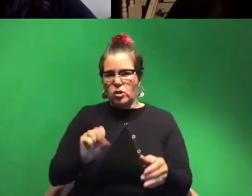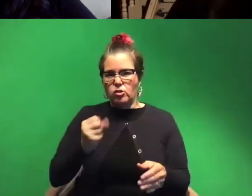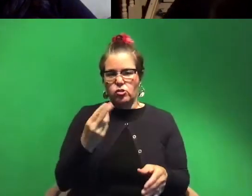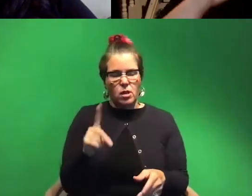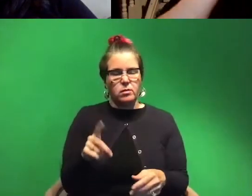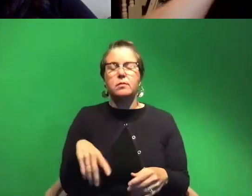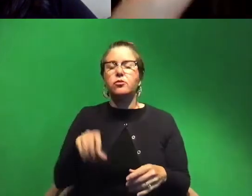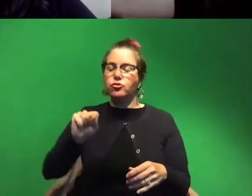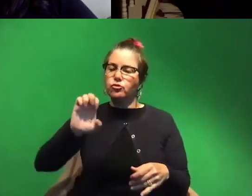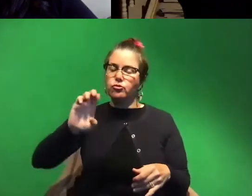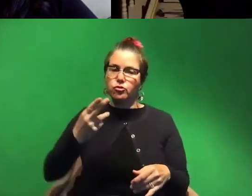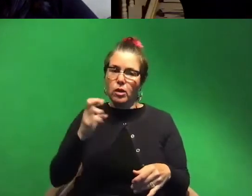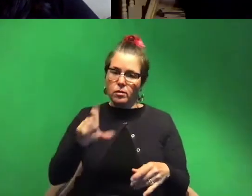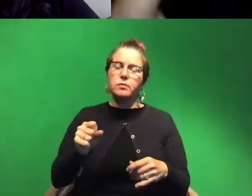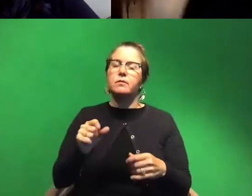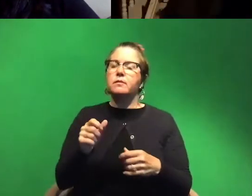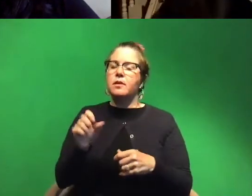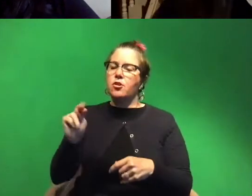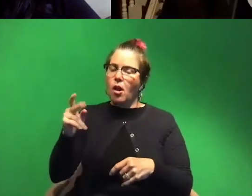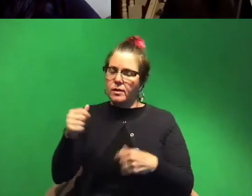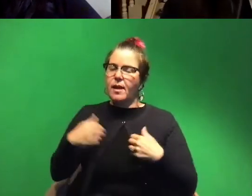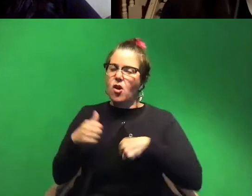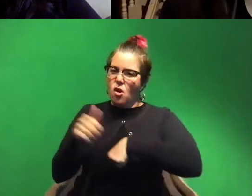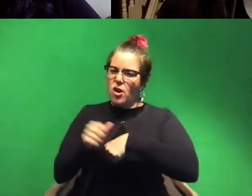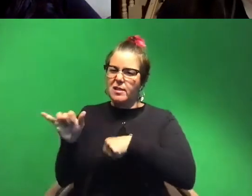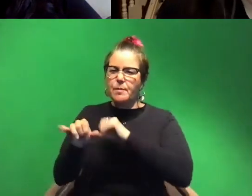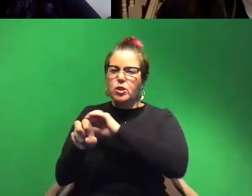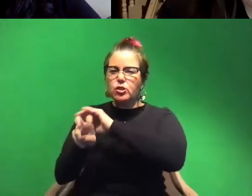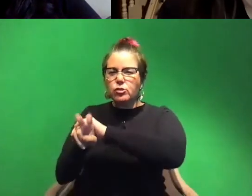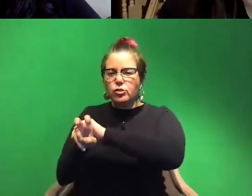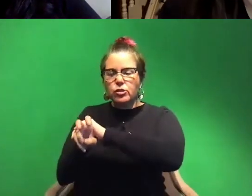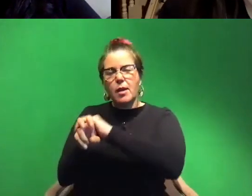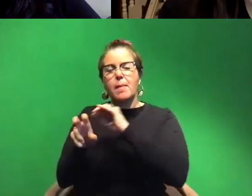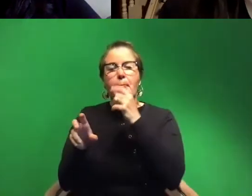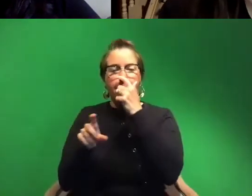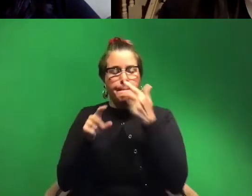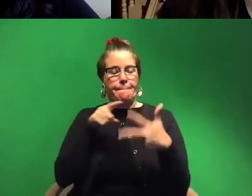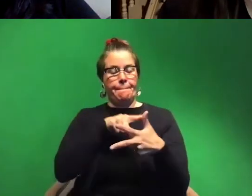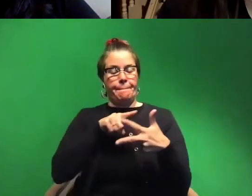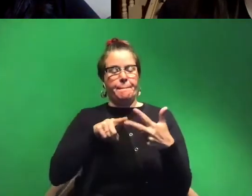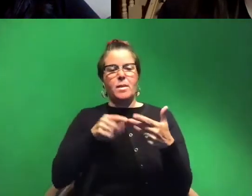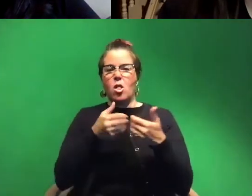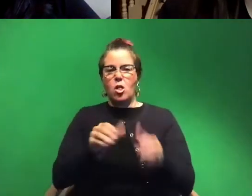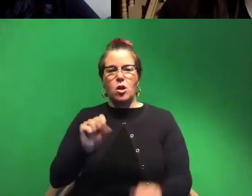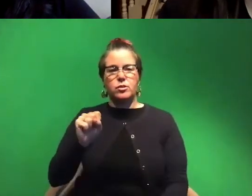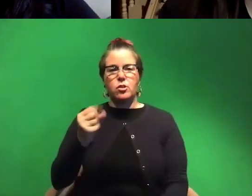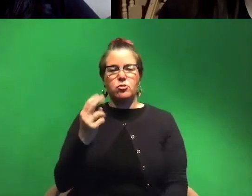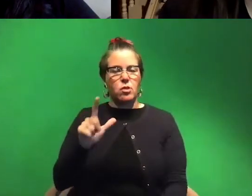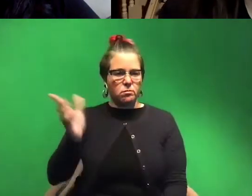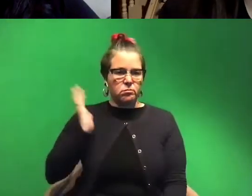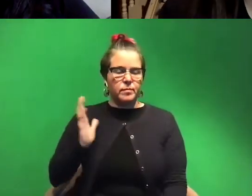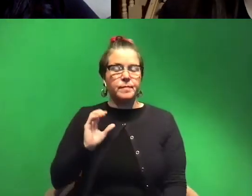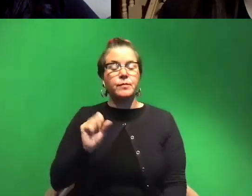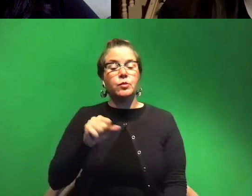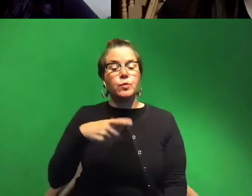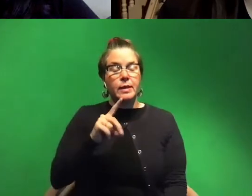nautilus has a nice hard shell, a lot like a snail. But the other three lost their shells. The squid and cuttlefish